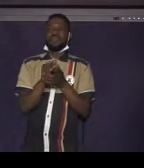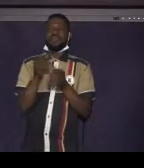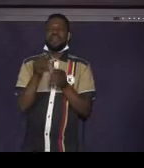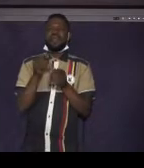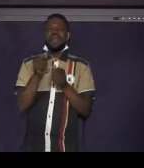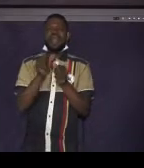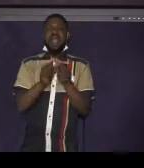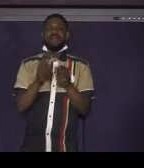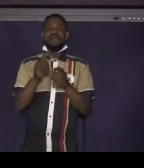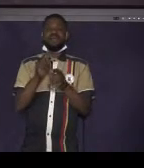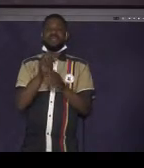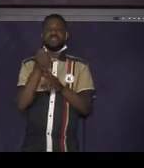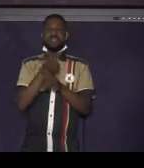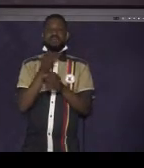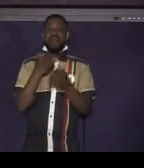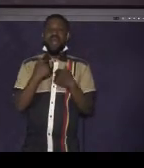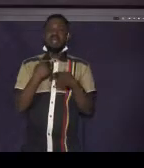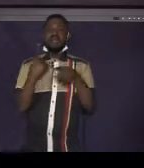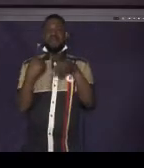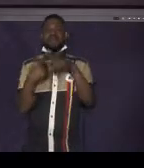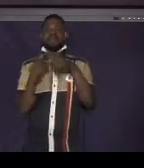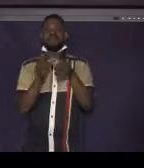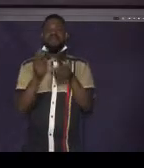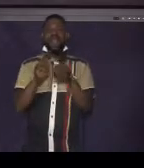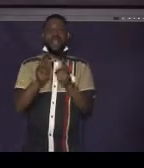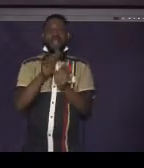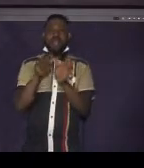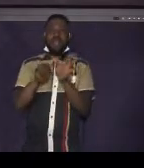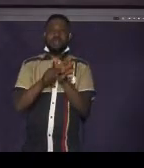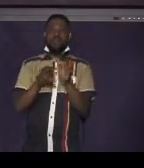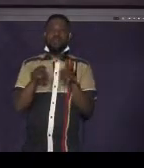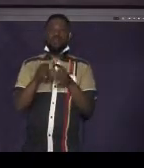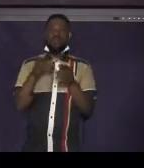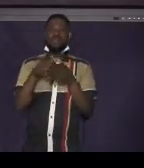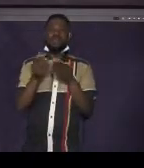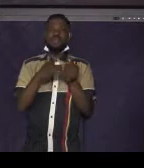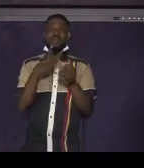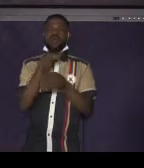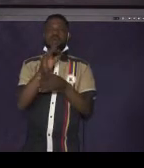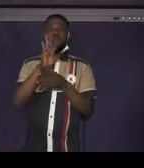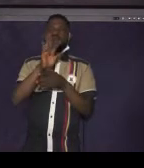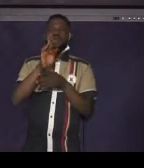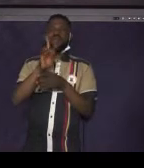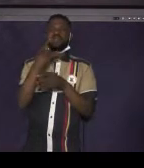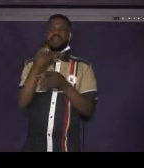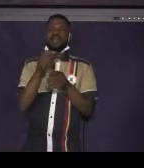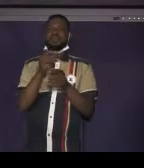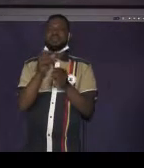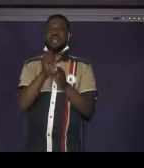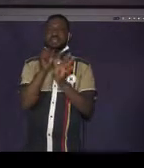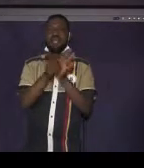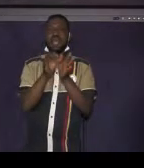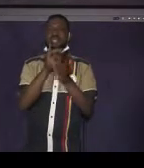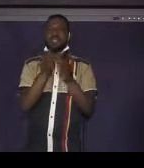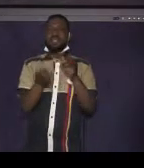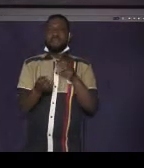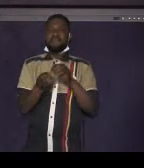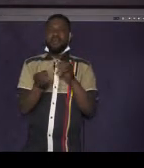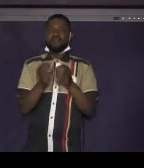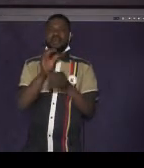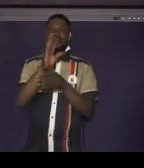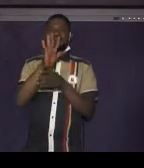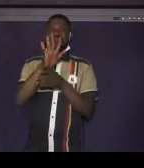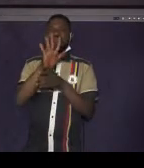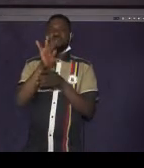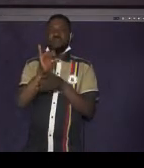every term will have a sign that is either positive or negative. So in the case of 4k, the sign is plus. In the case of